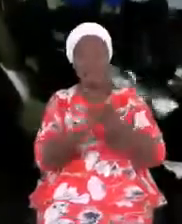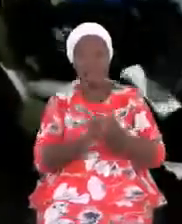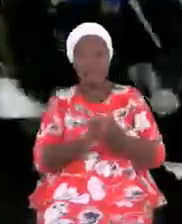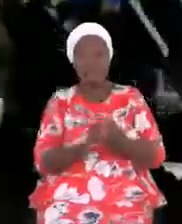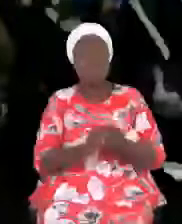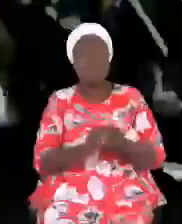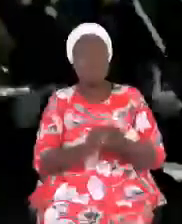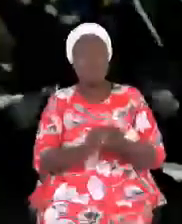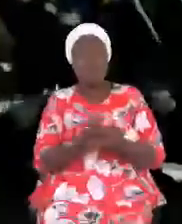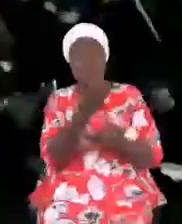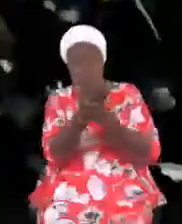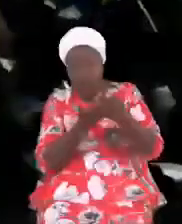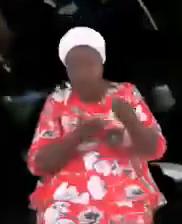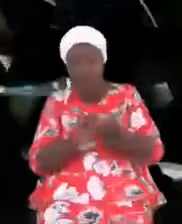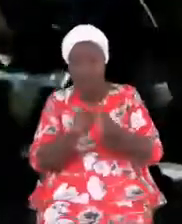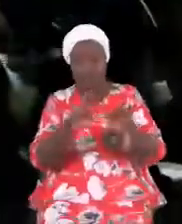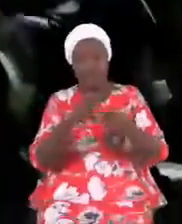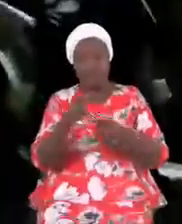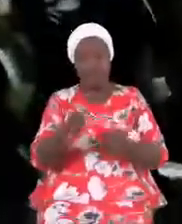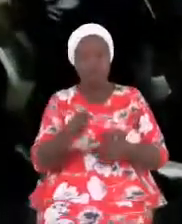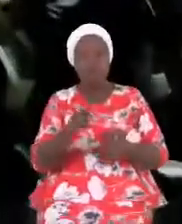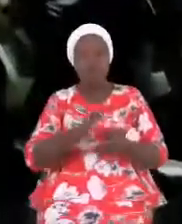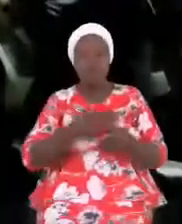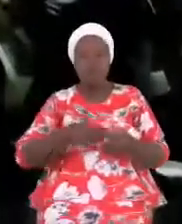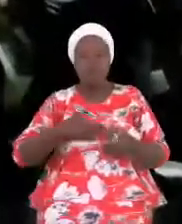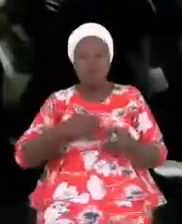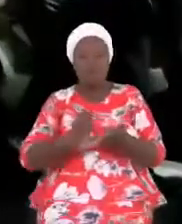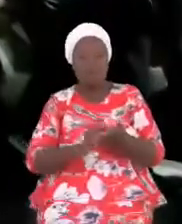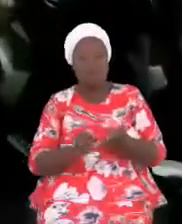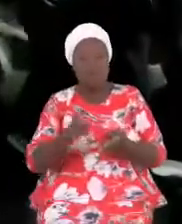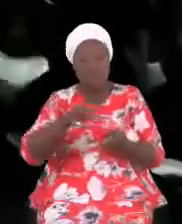book constantly.